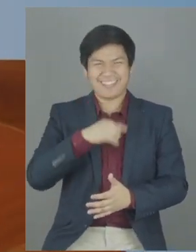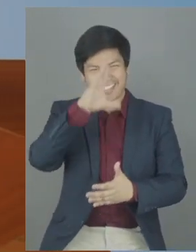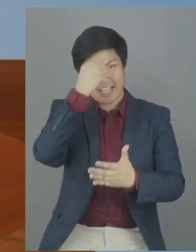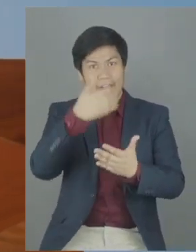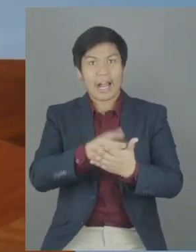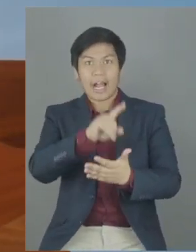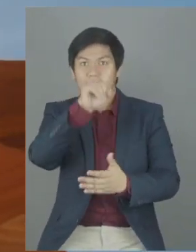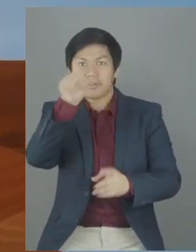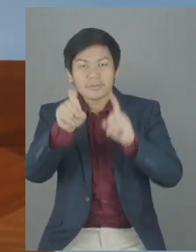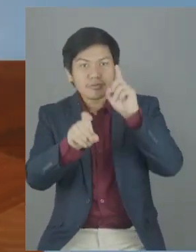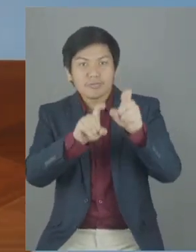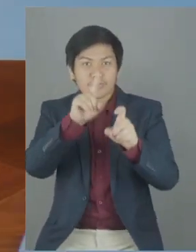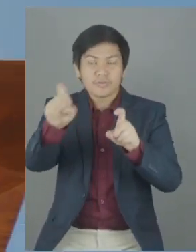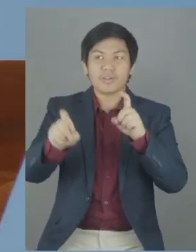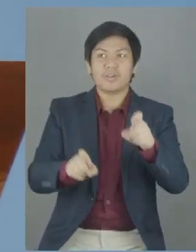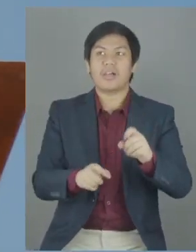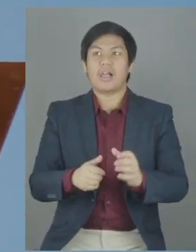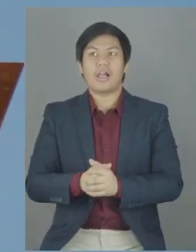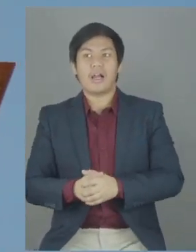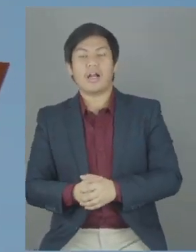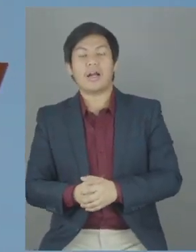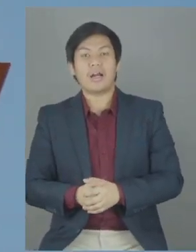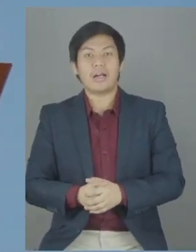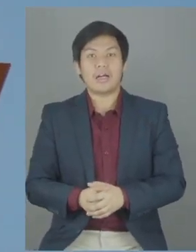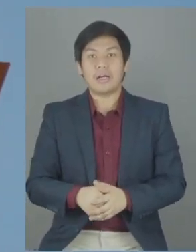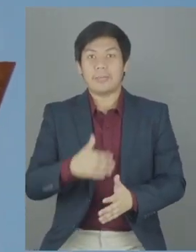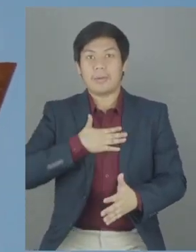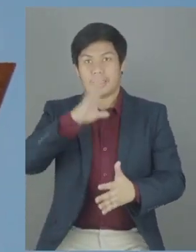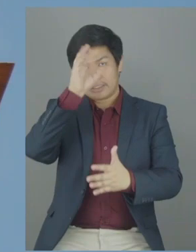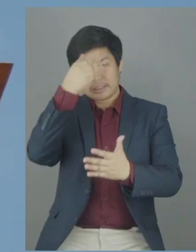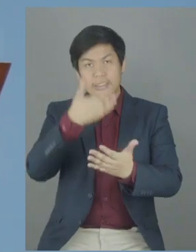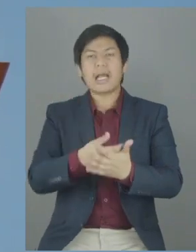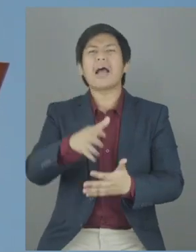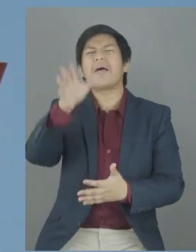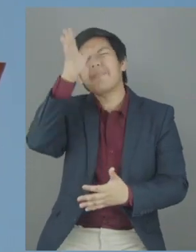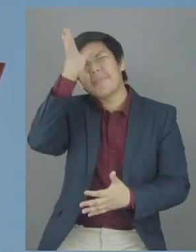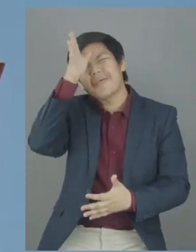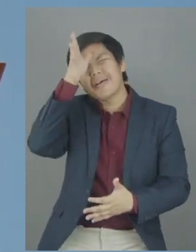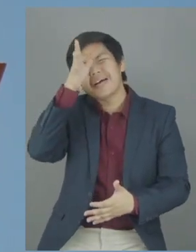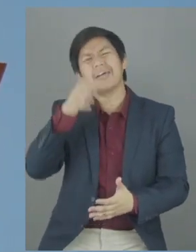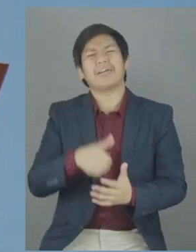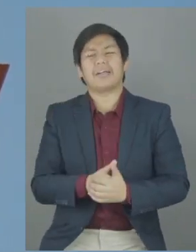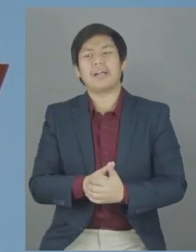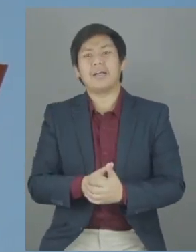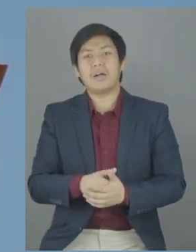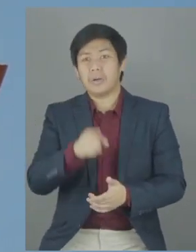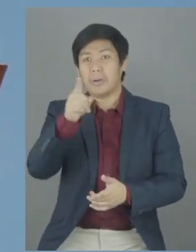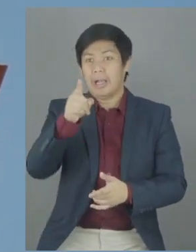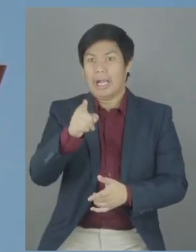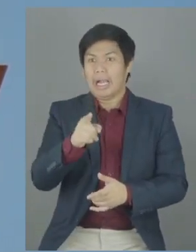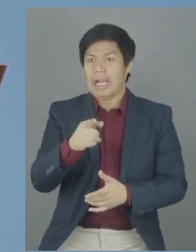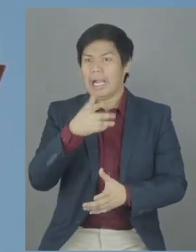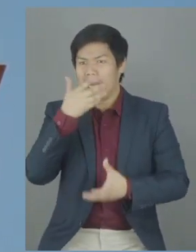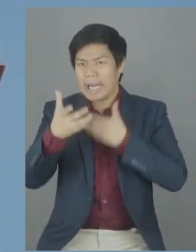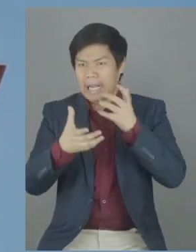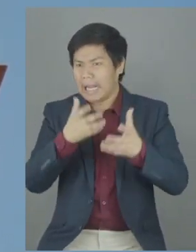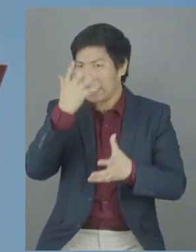is happening now. And he told me, Papa, whenever you shout,